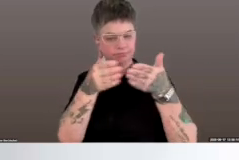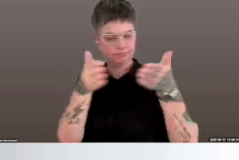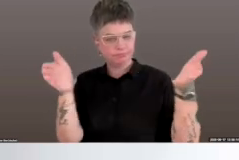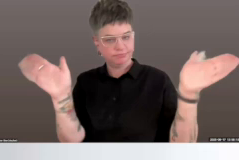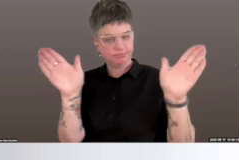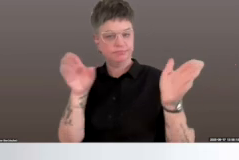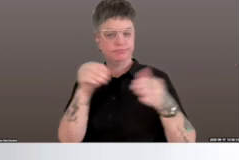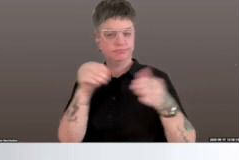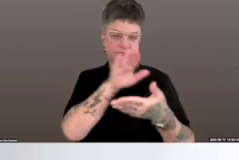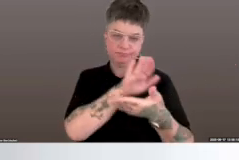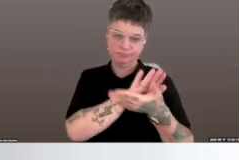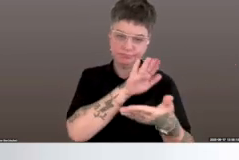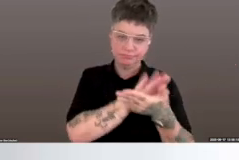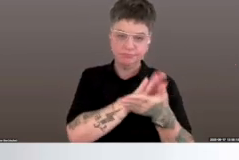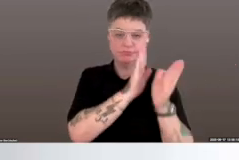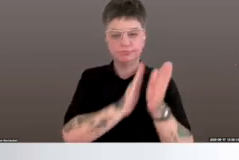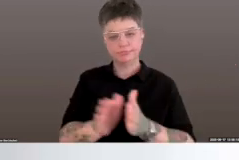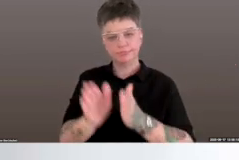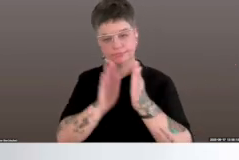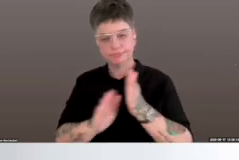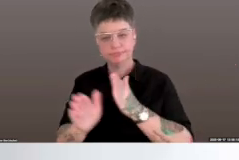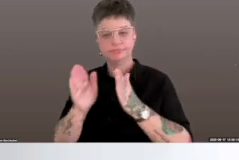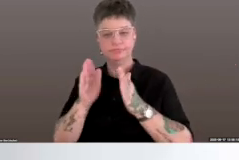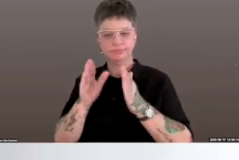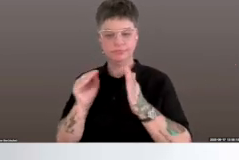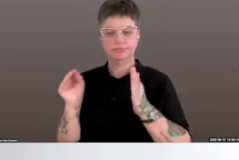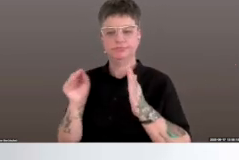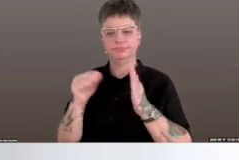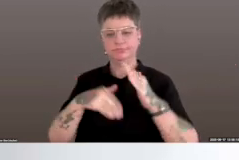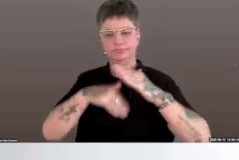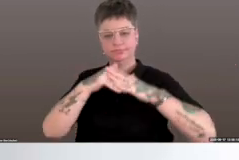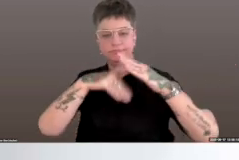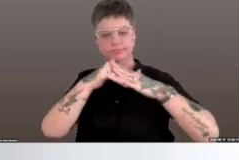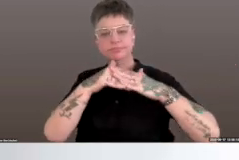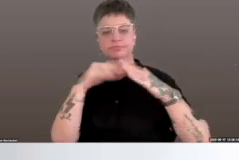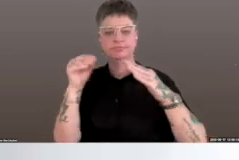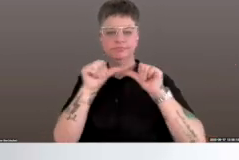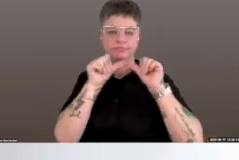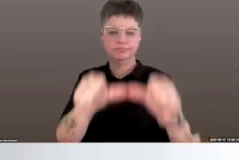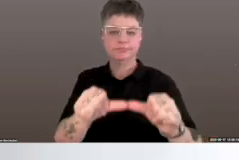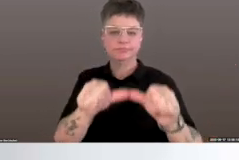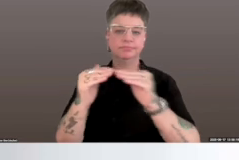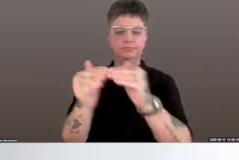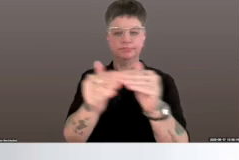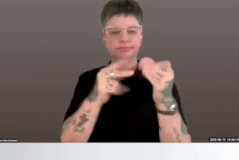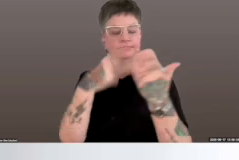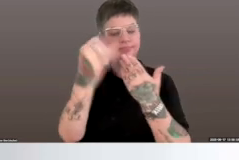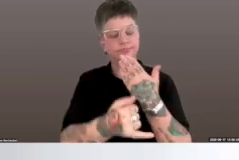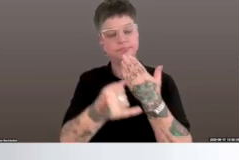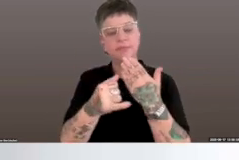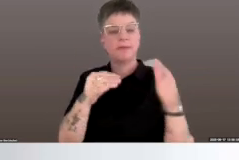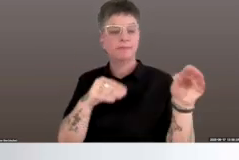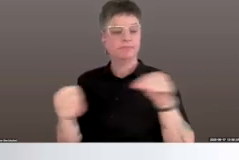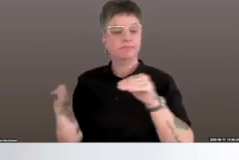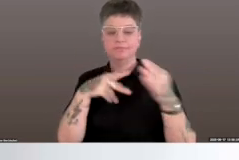in schools, planning and capacity building, and the Sustainable Transportation Equity Project. Please note that the mobility projects were